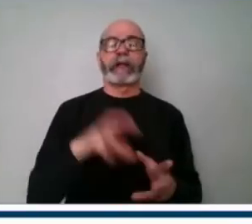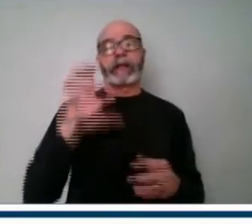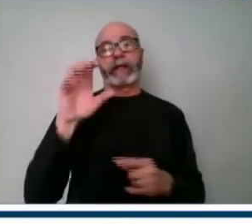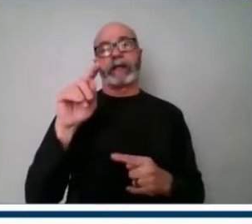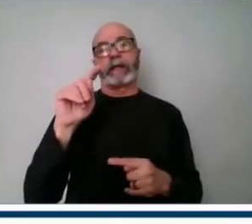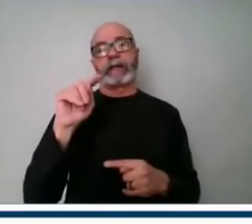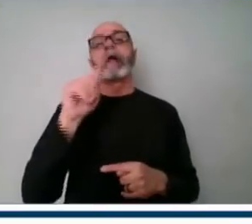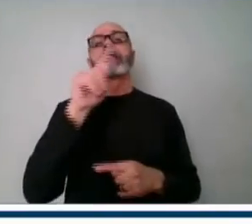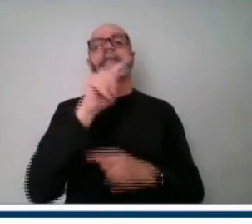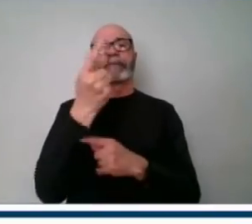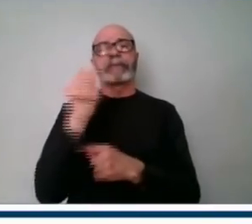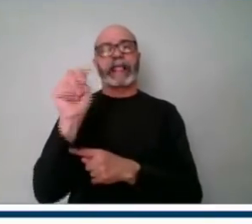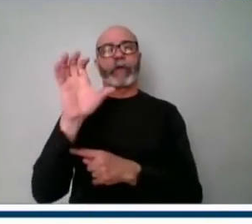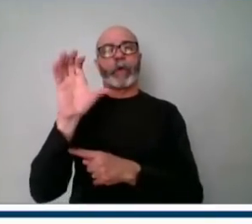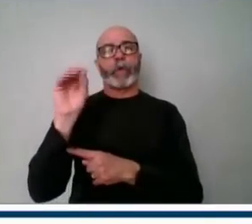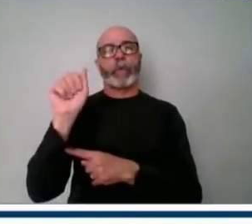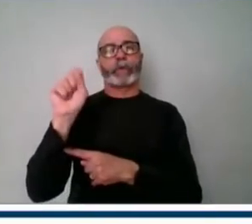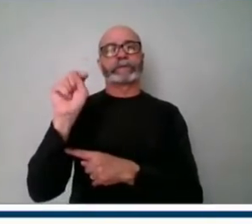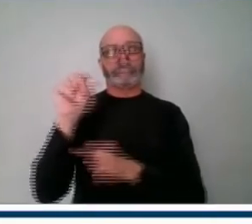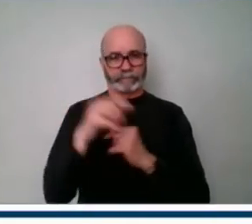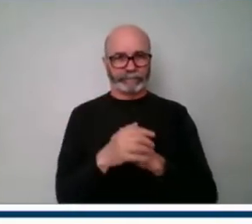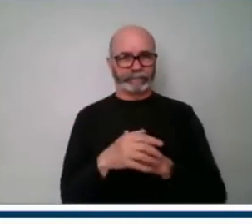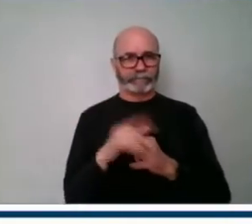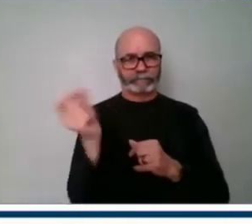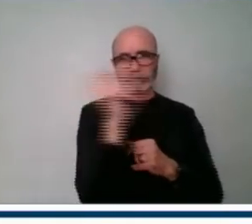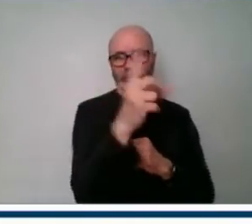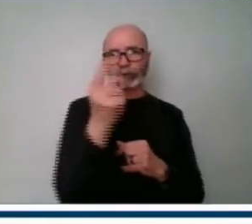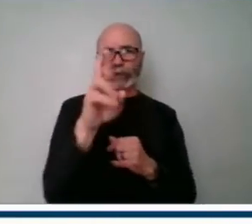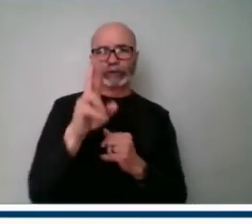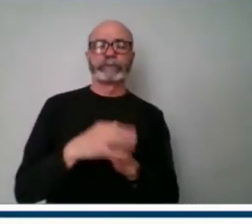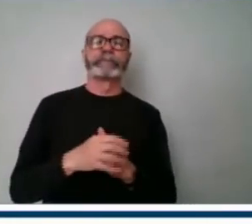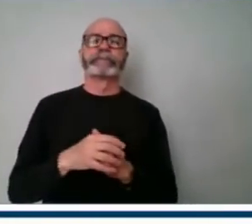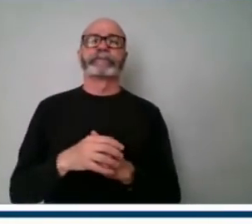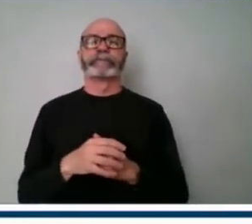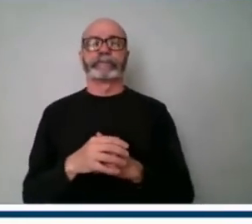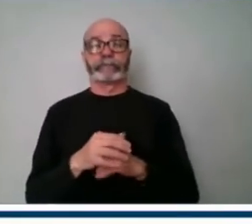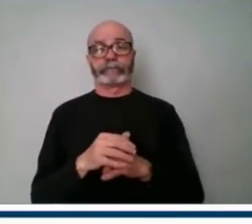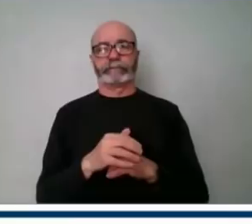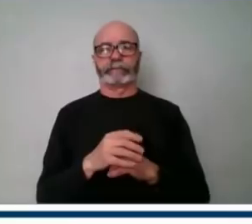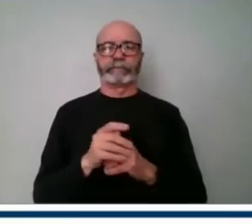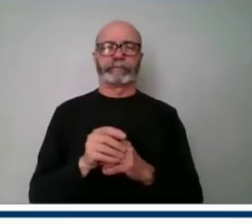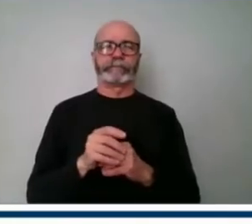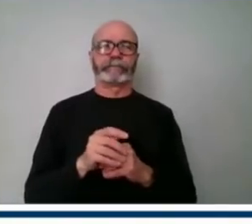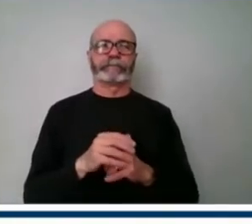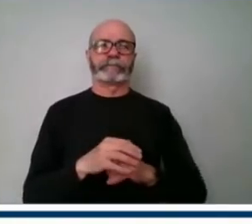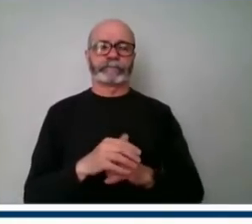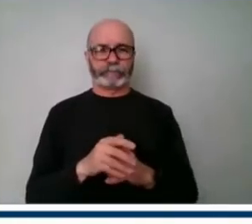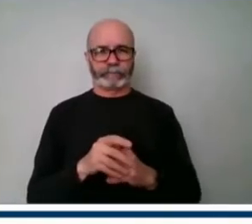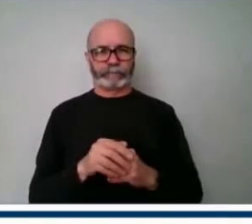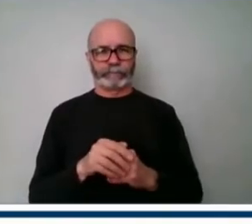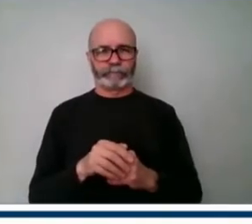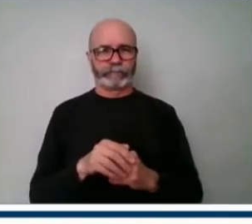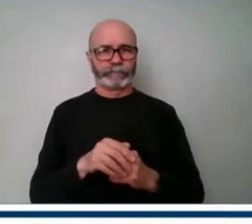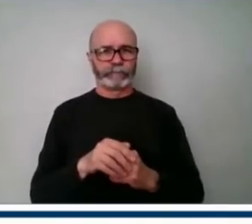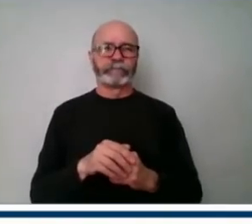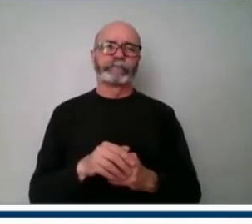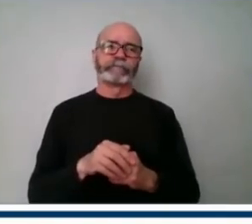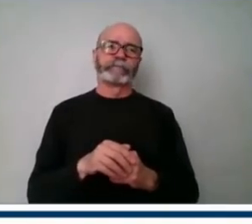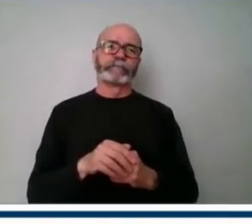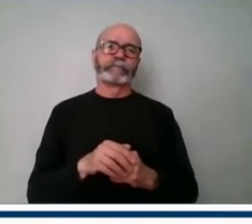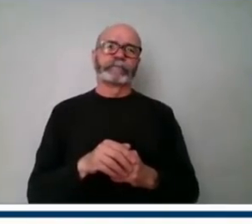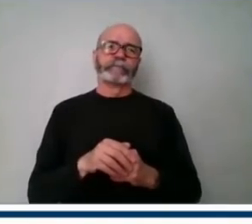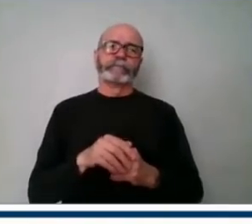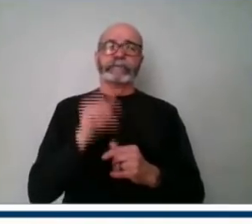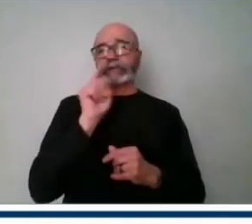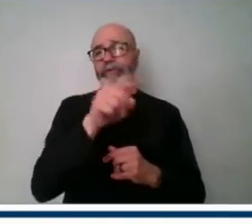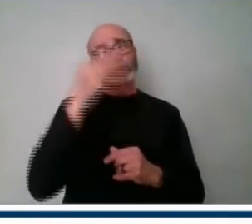for Dr. Strang, just about the opening up for vaccine spots. Do you know how many of those original 13,000 were